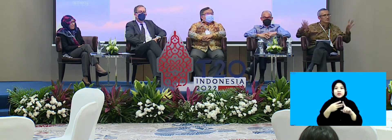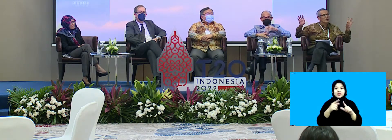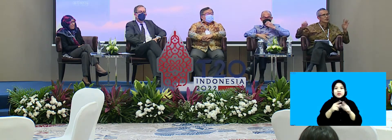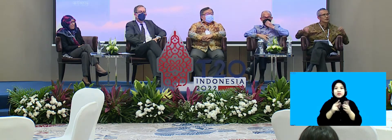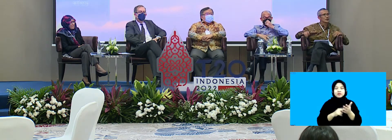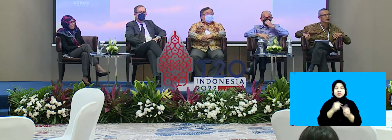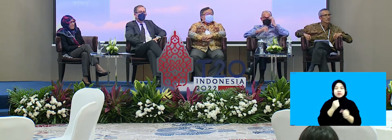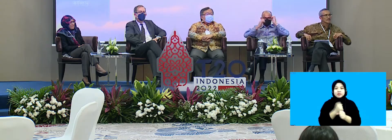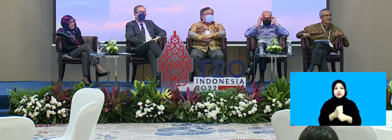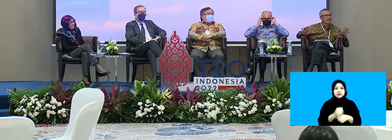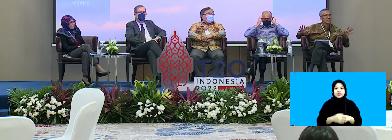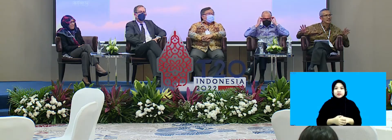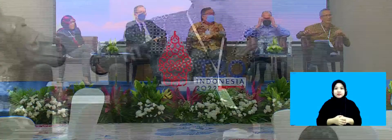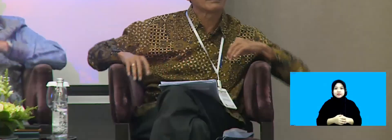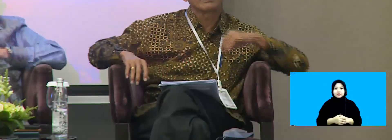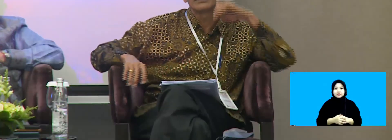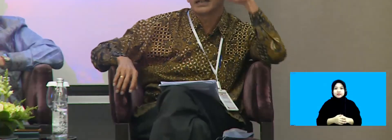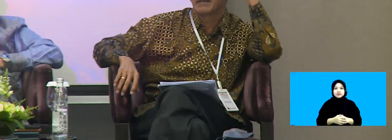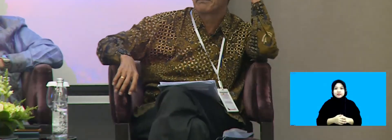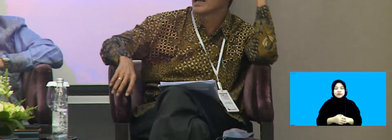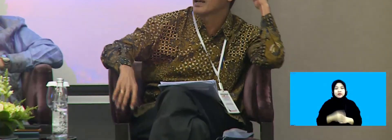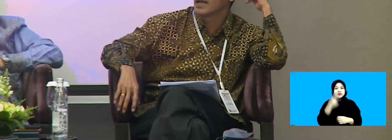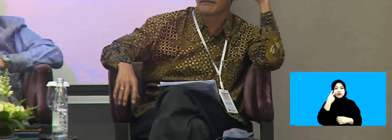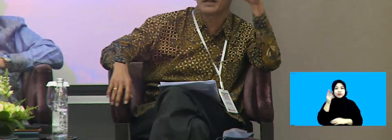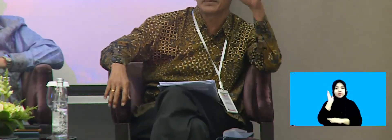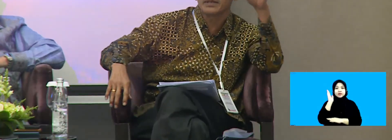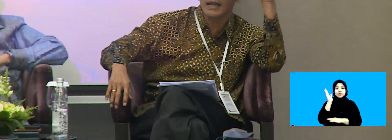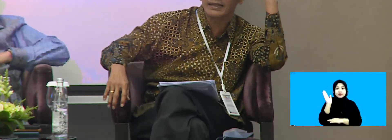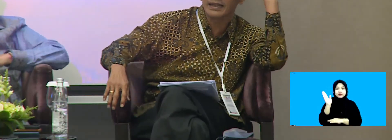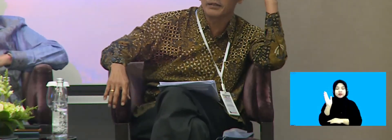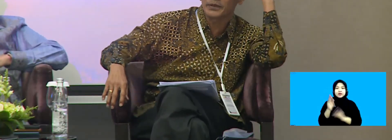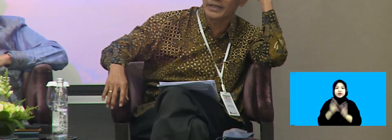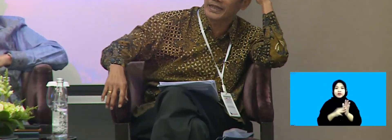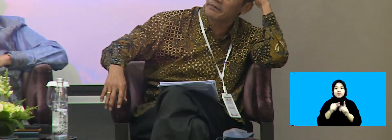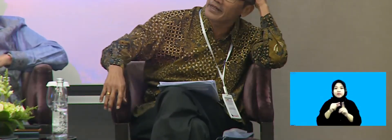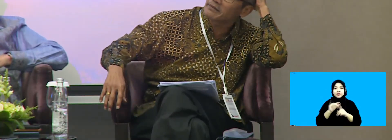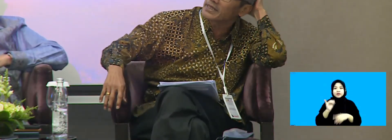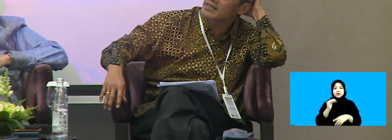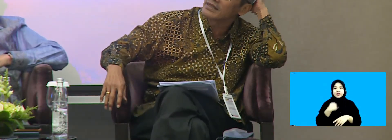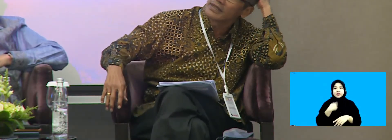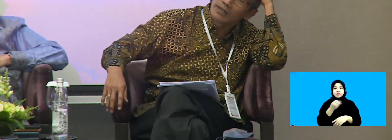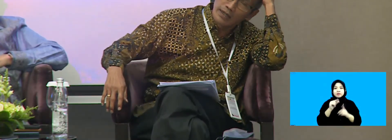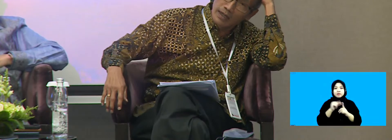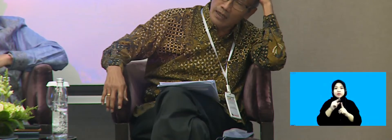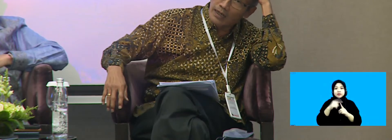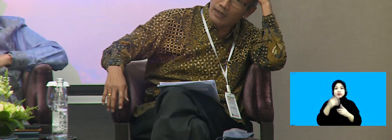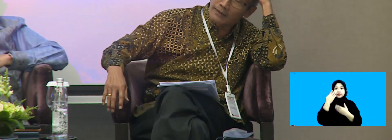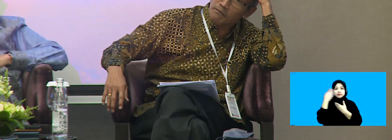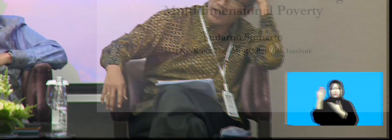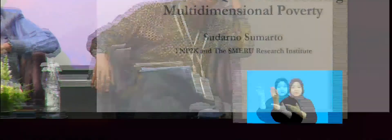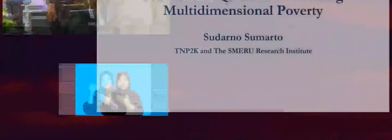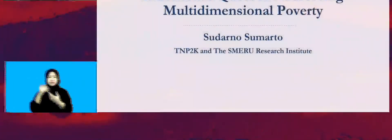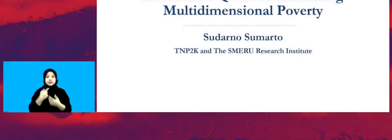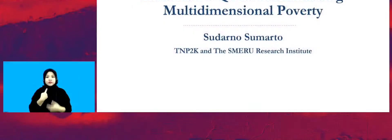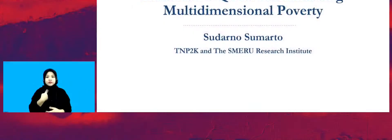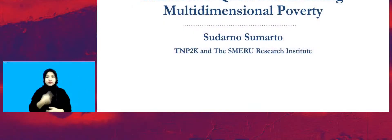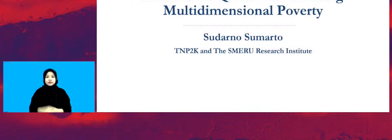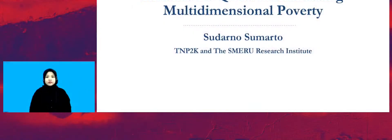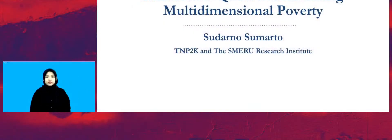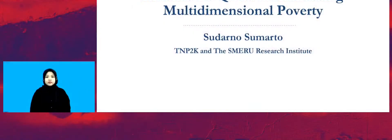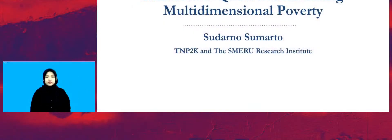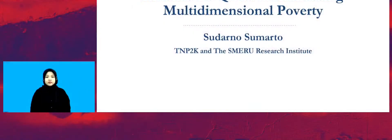upper income group rather than the lower income group. So that is why if we look at from this multi-dimensional